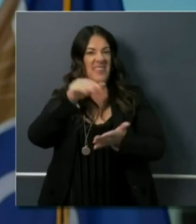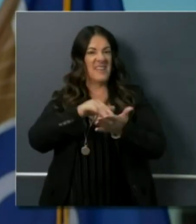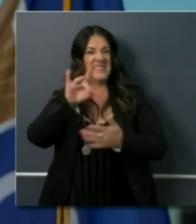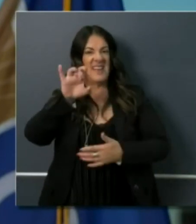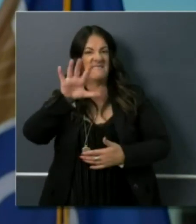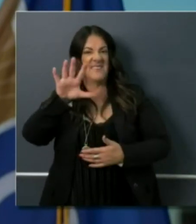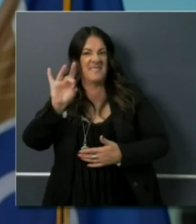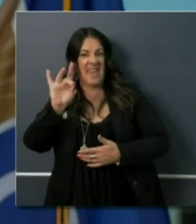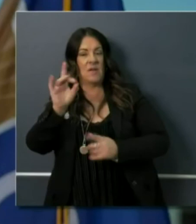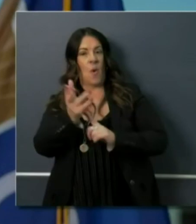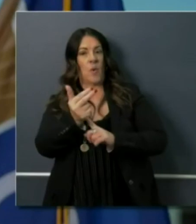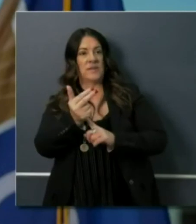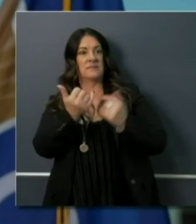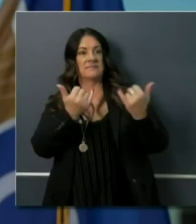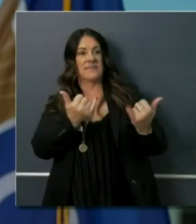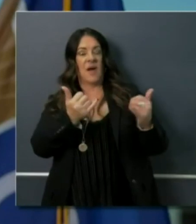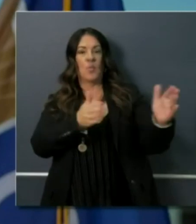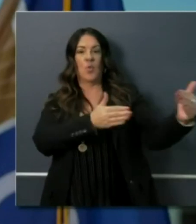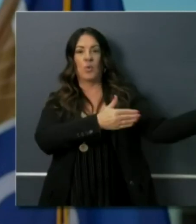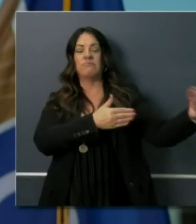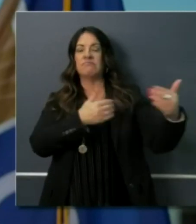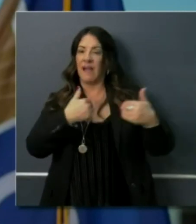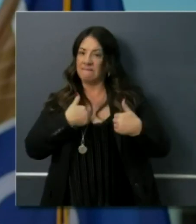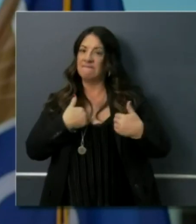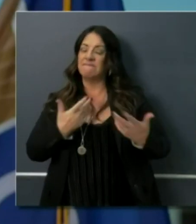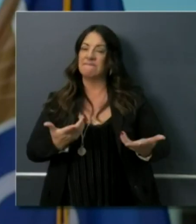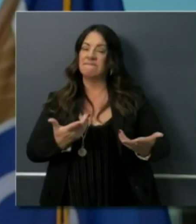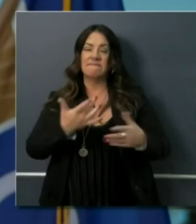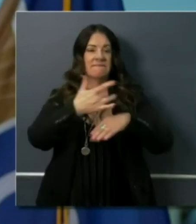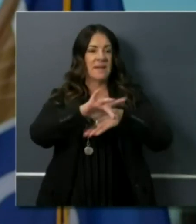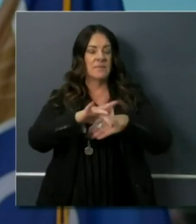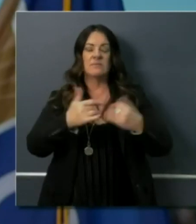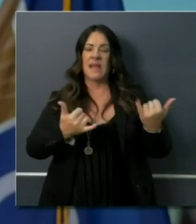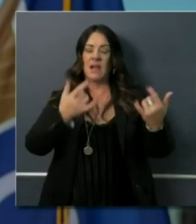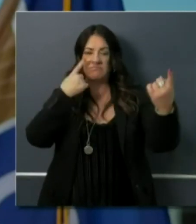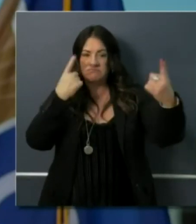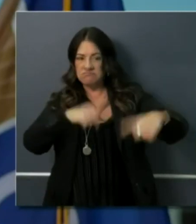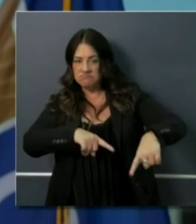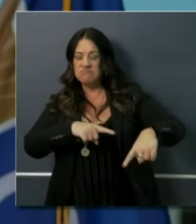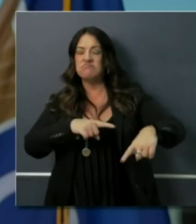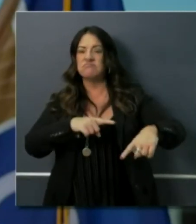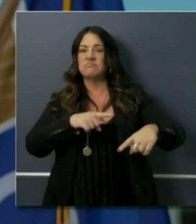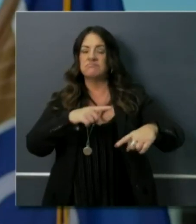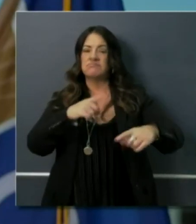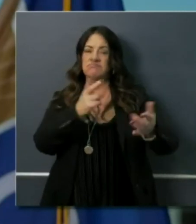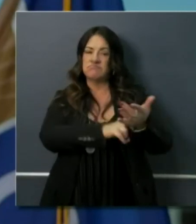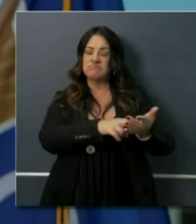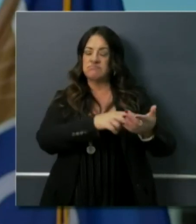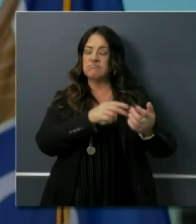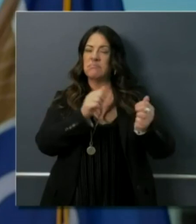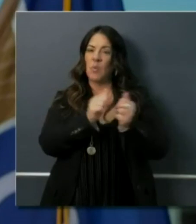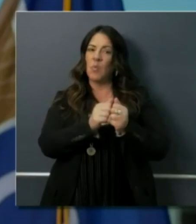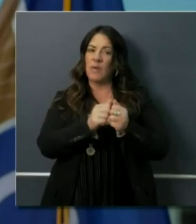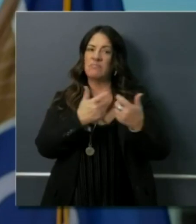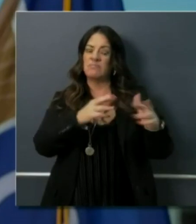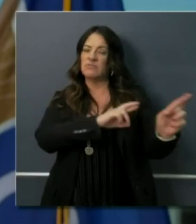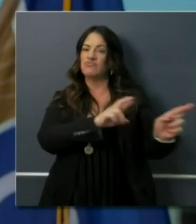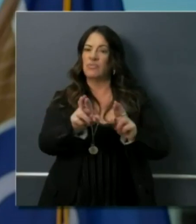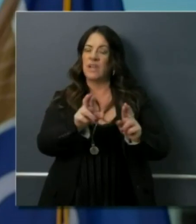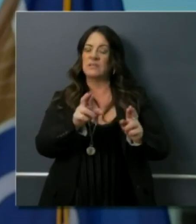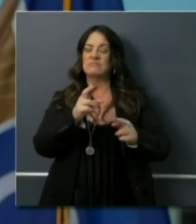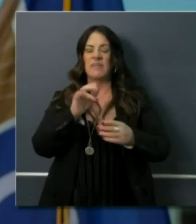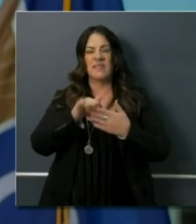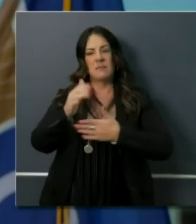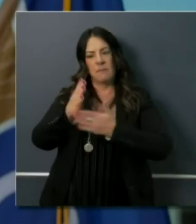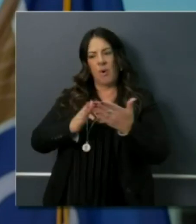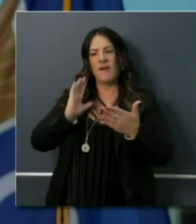8,858 now hotels also have operating agreements in place that are also part of those strategies,